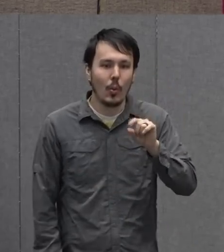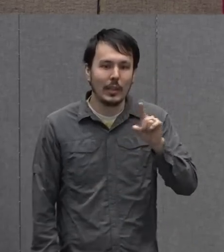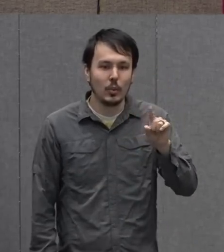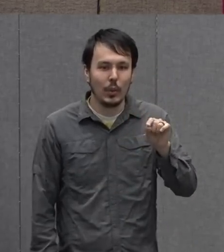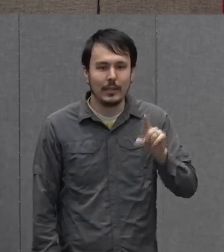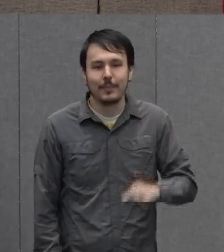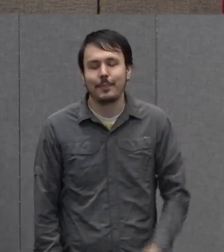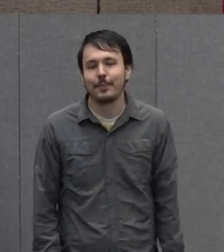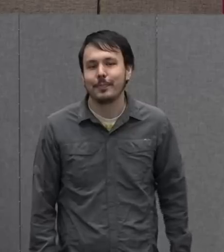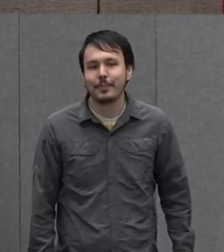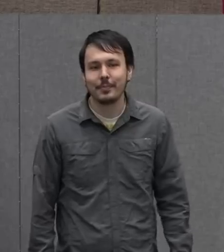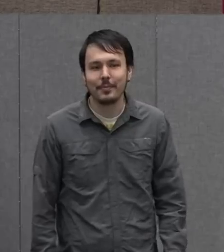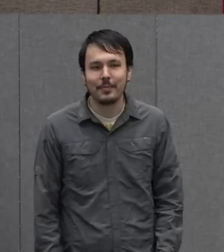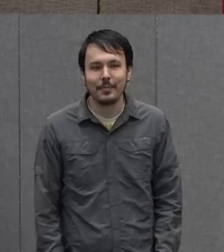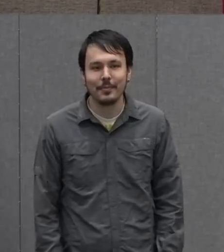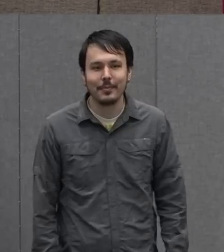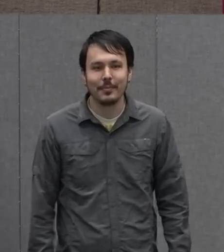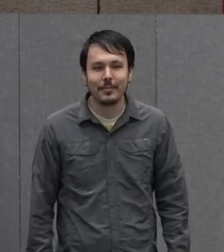2020.